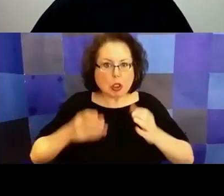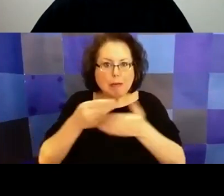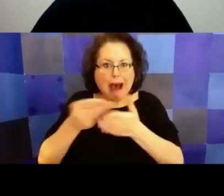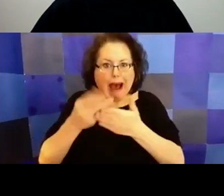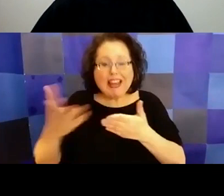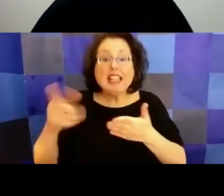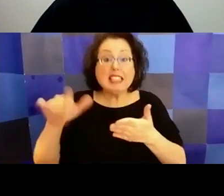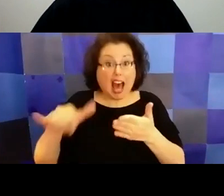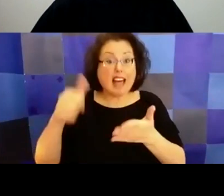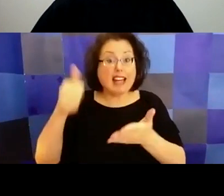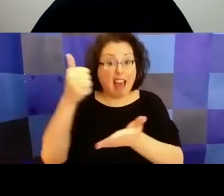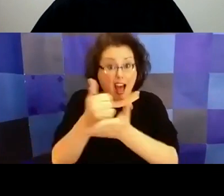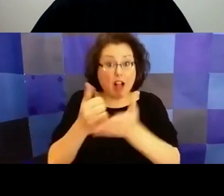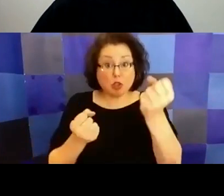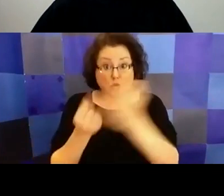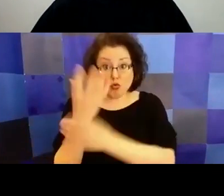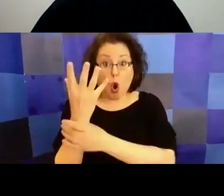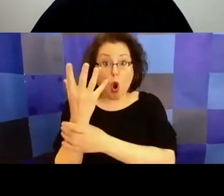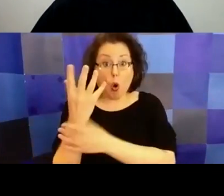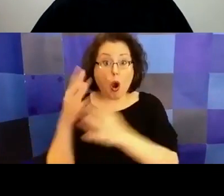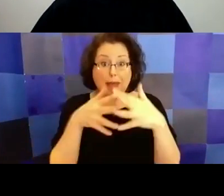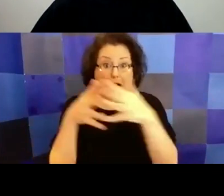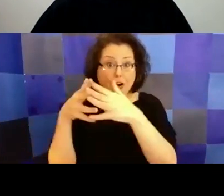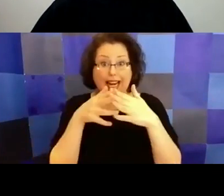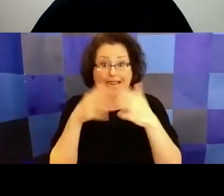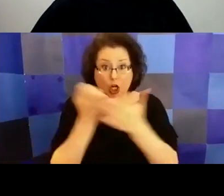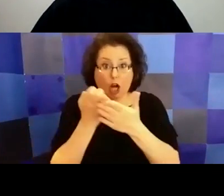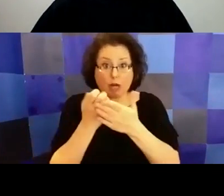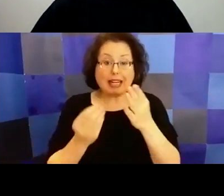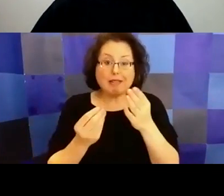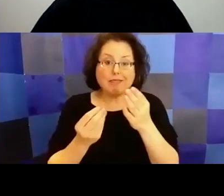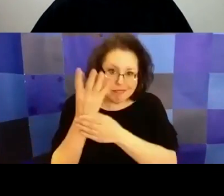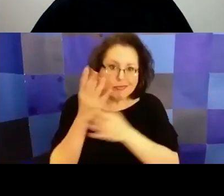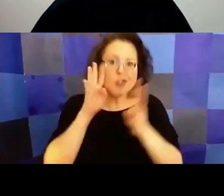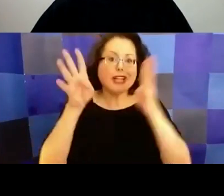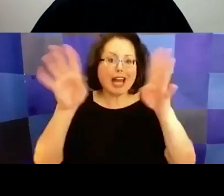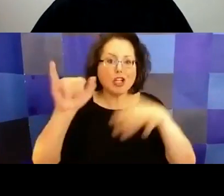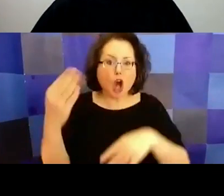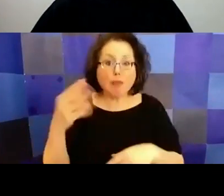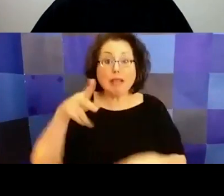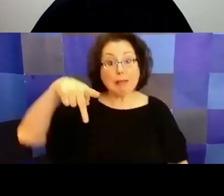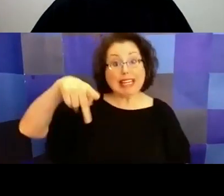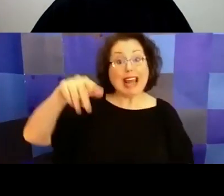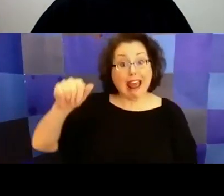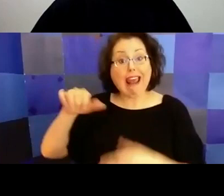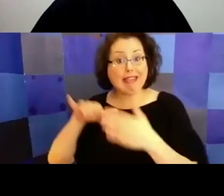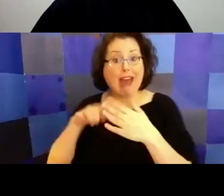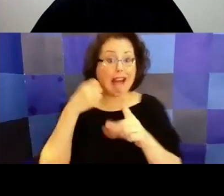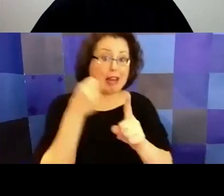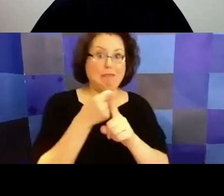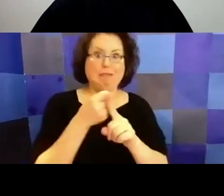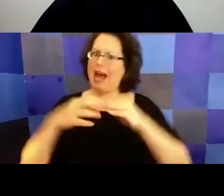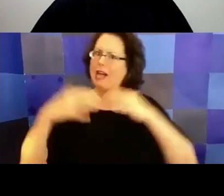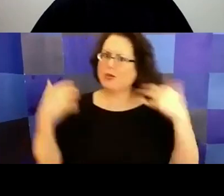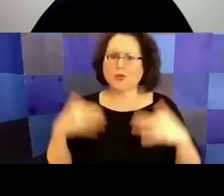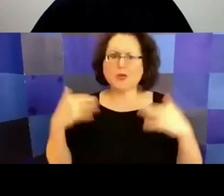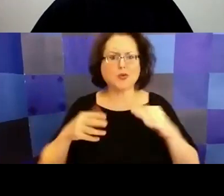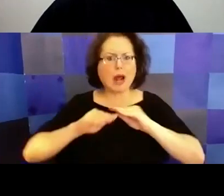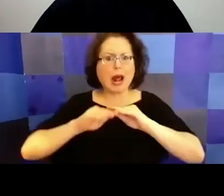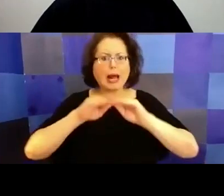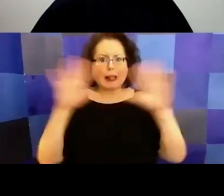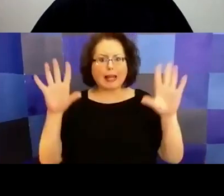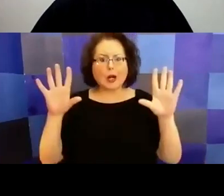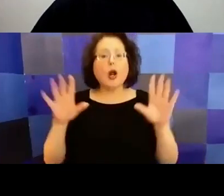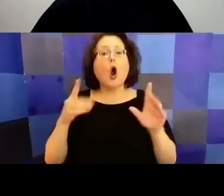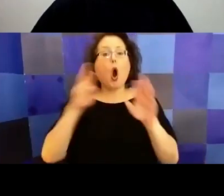American economy and create jobs. And in the case of Pennsylvania, the impact on the economy is really clear. According to a